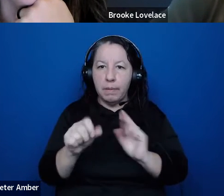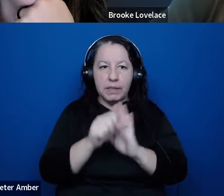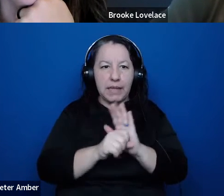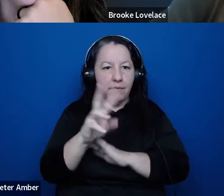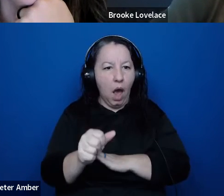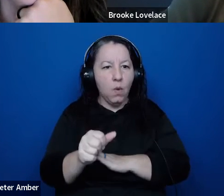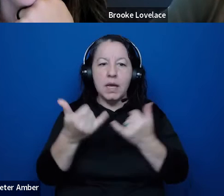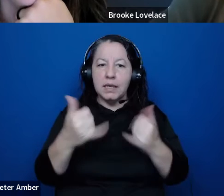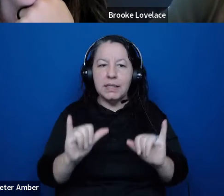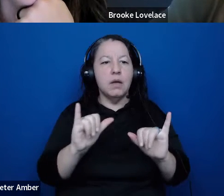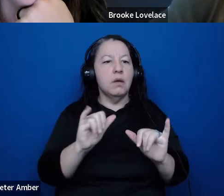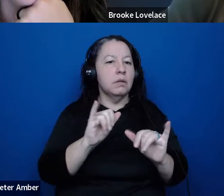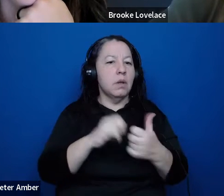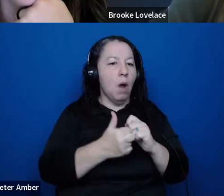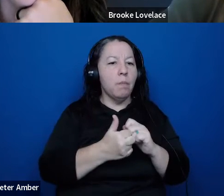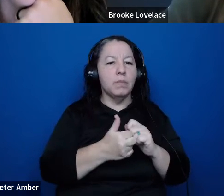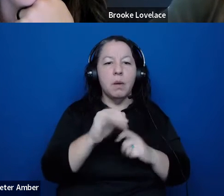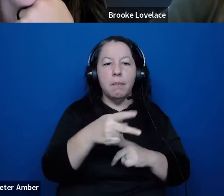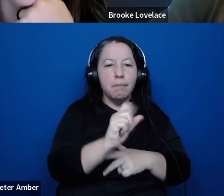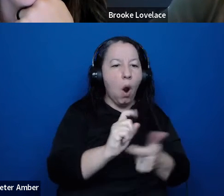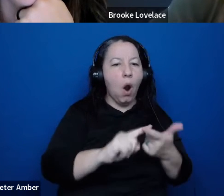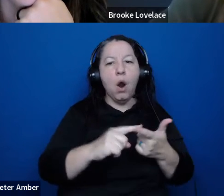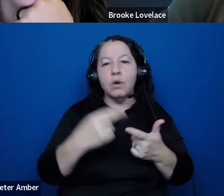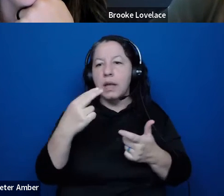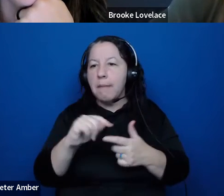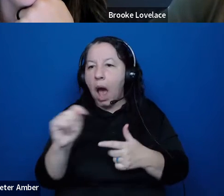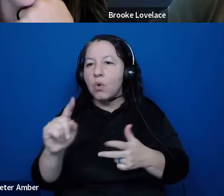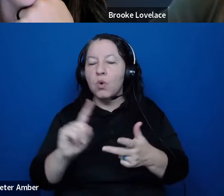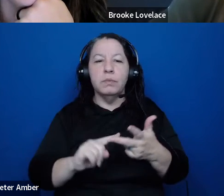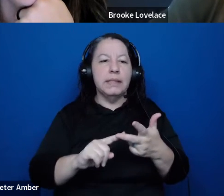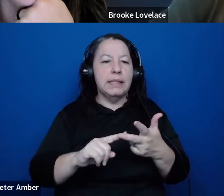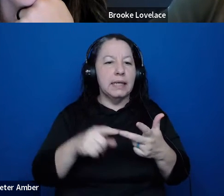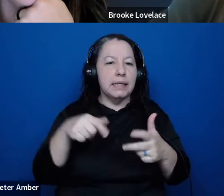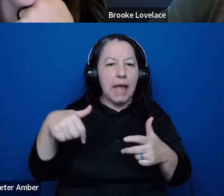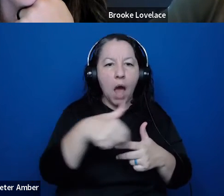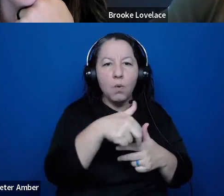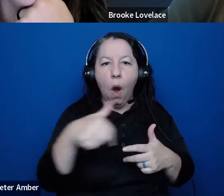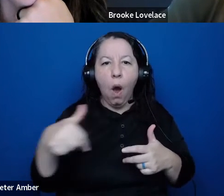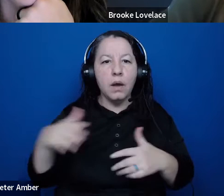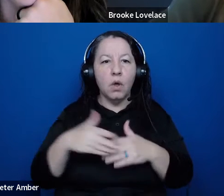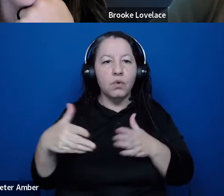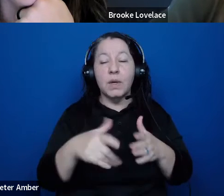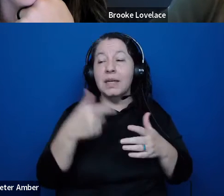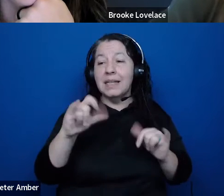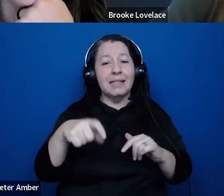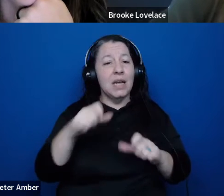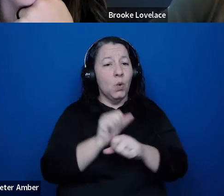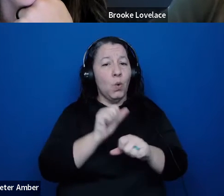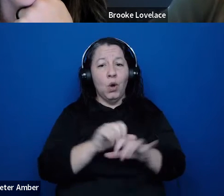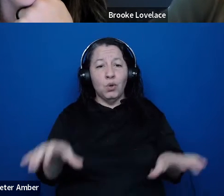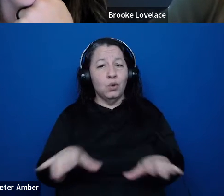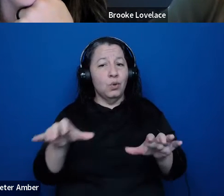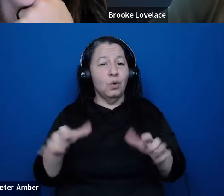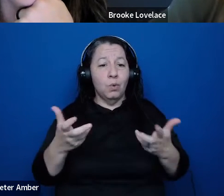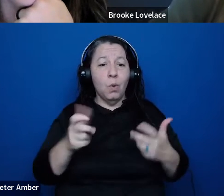and restrooms and sidewalks that still needs some work to be done. And so we want legislators to